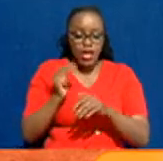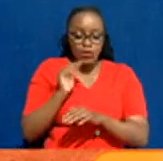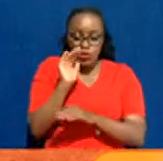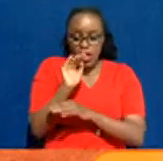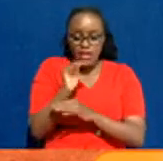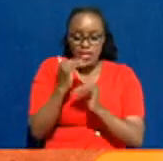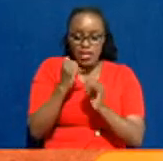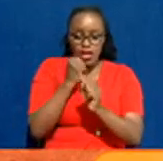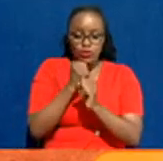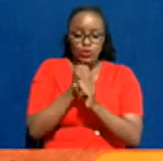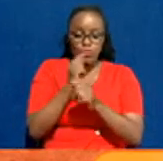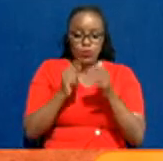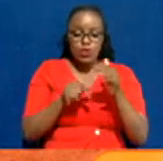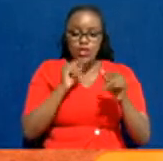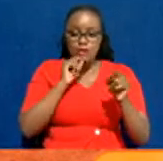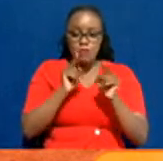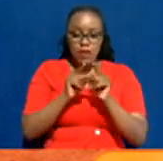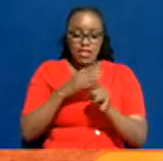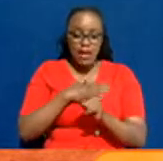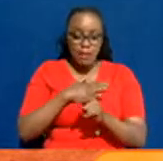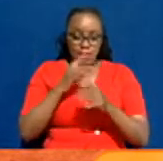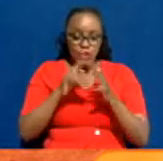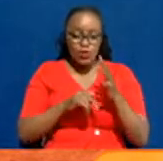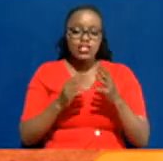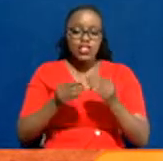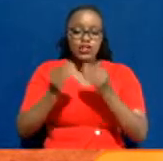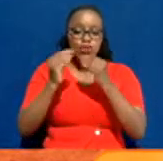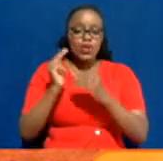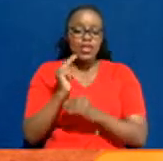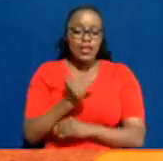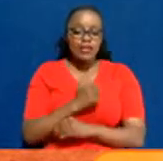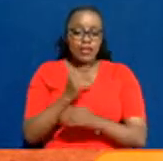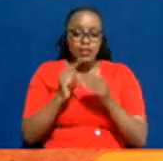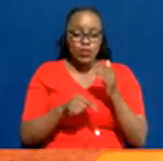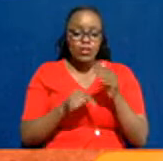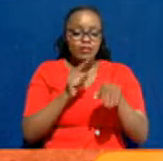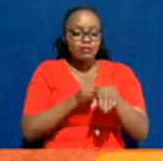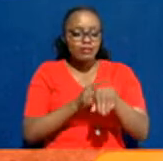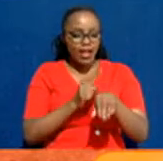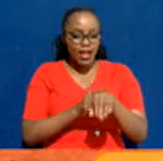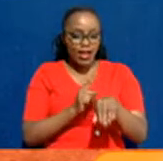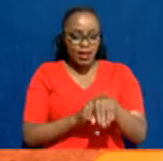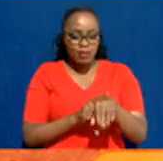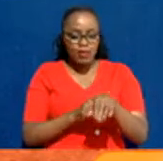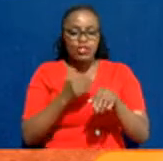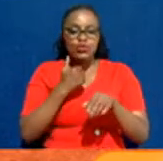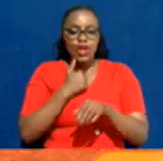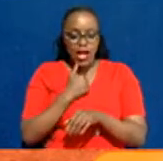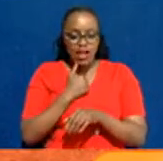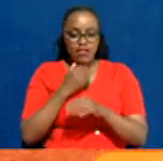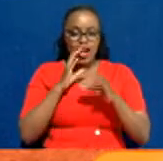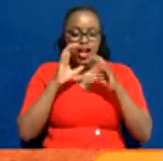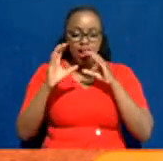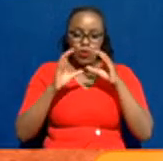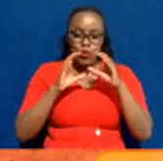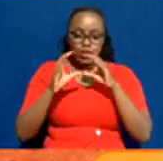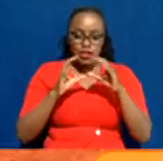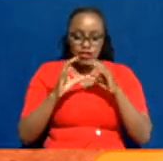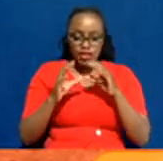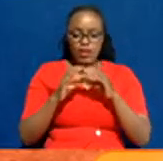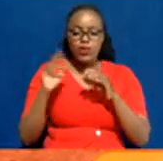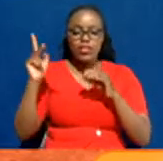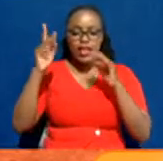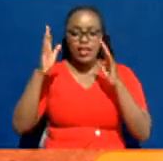do, my brother, is to give us time to have a conversation with the people of